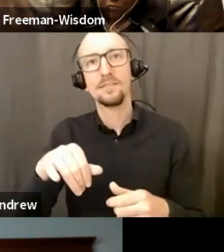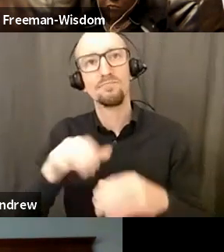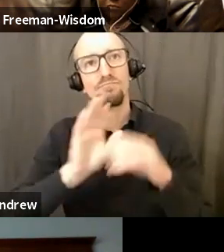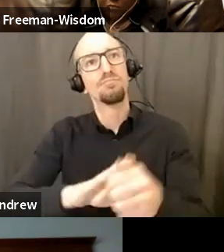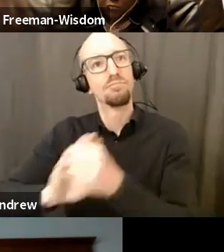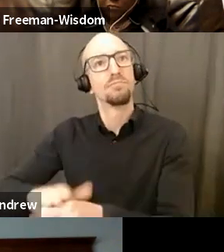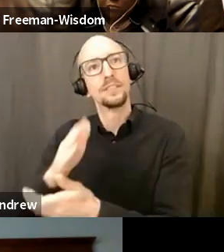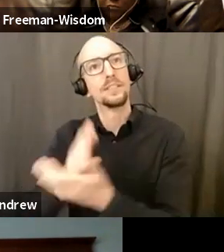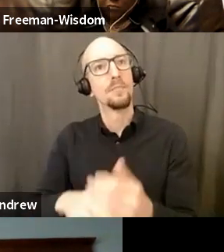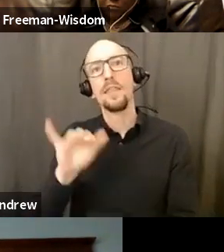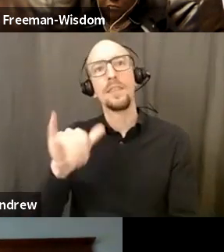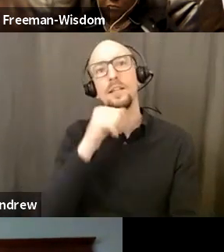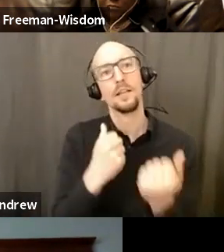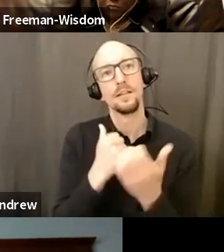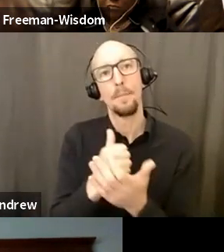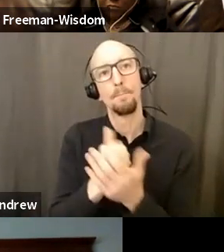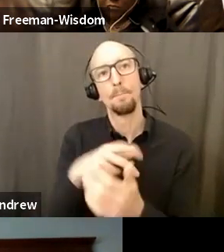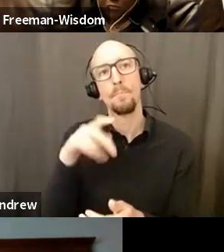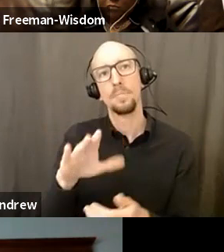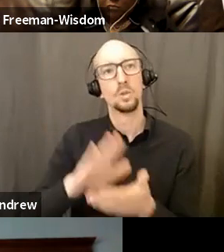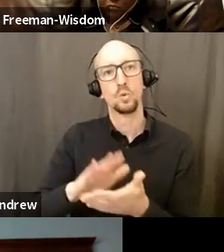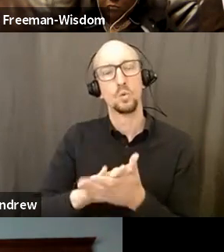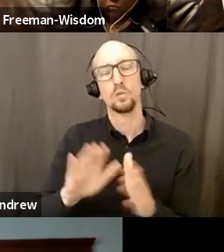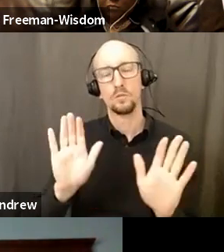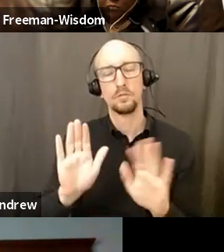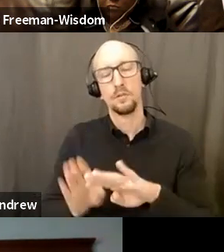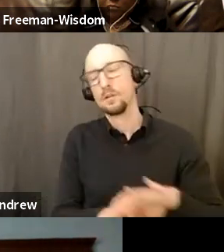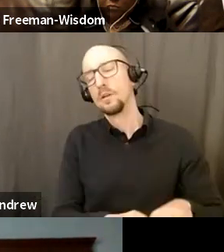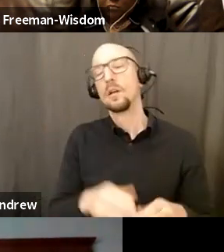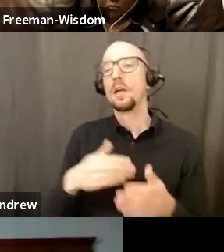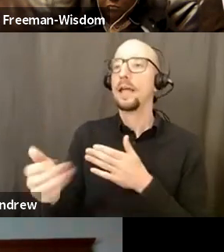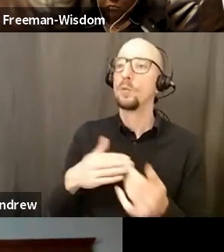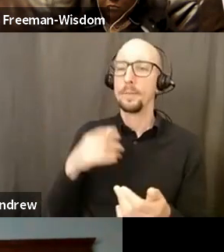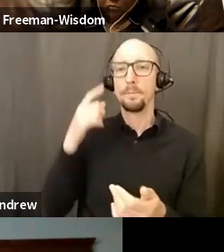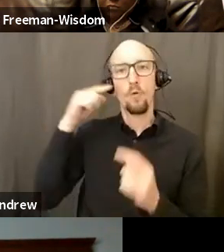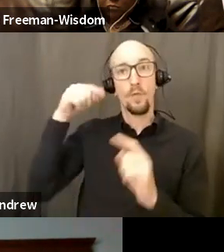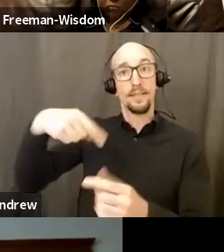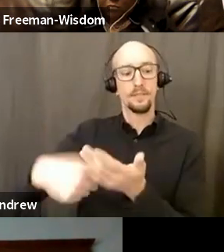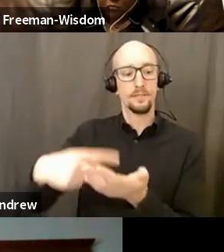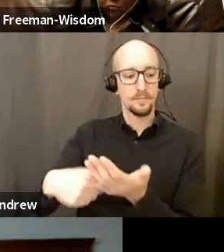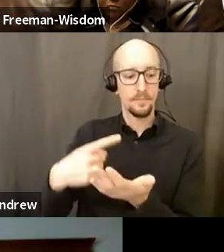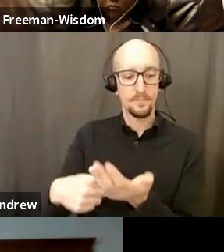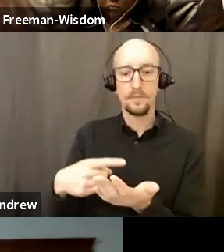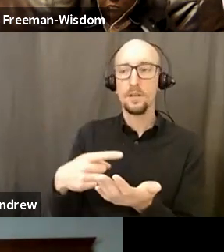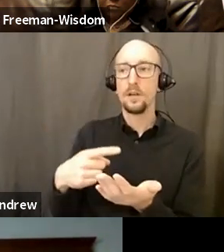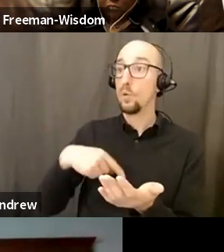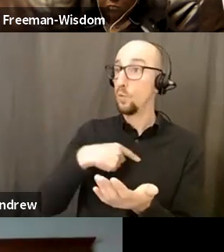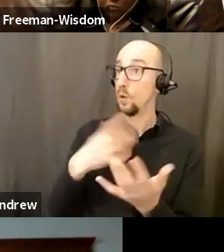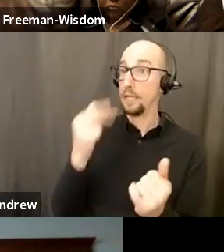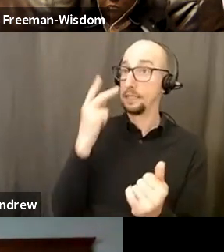to the conversation, if what we're looking for is readiness to perform grade level